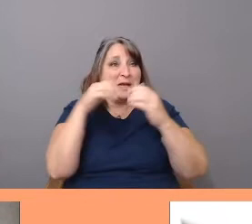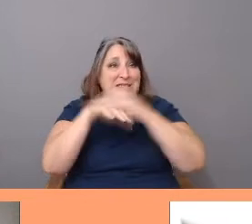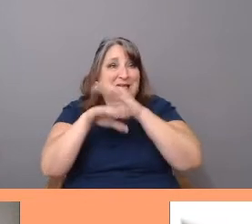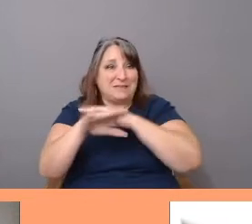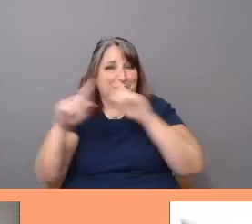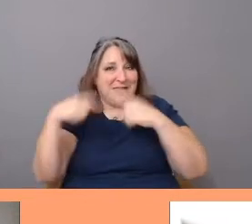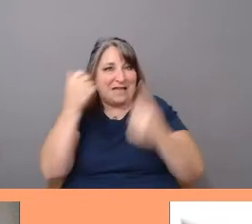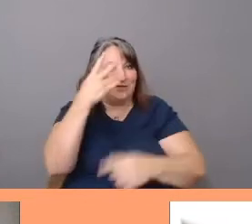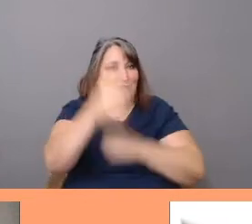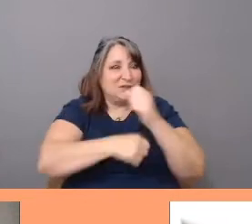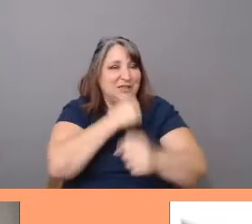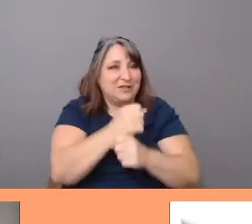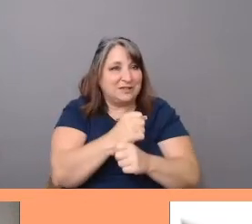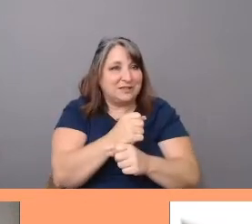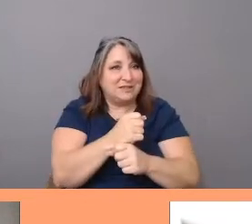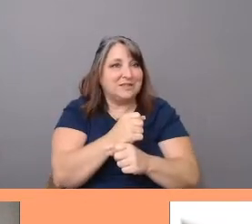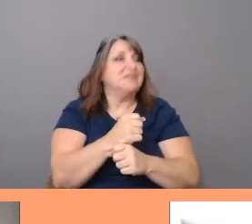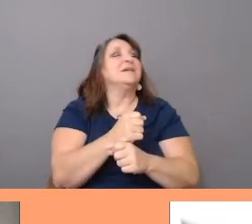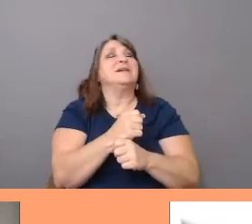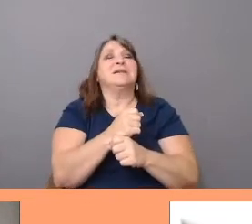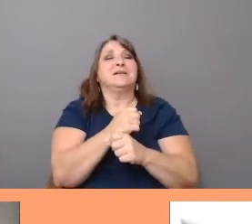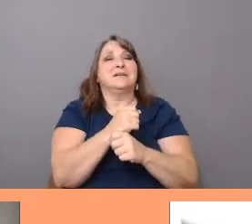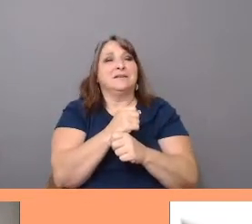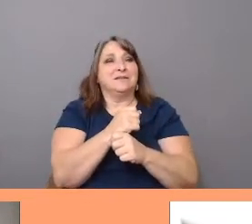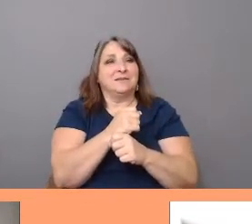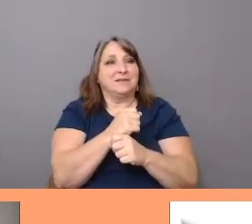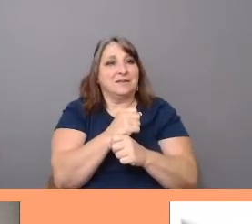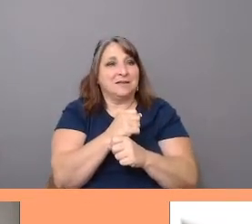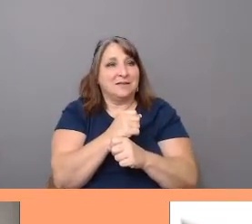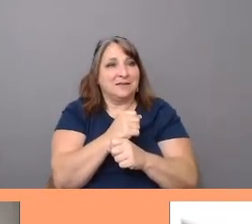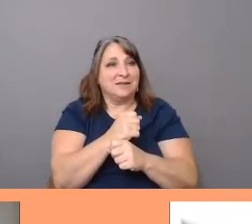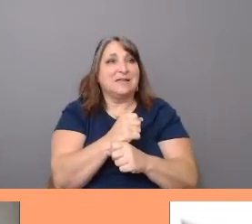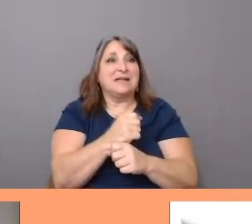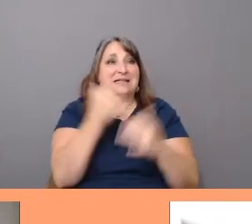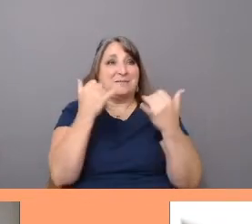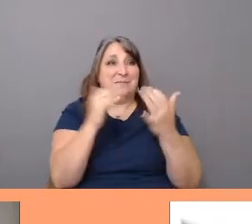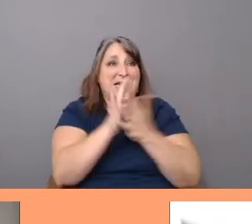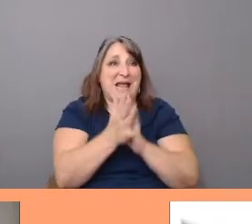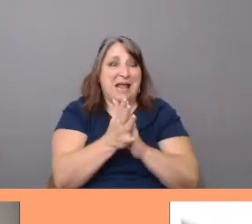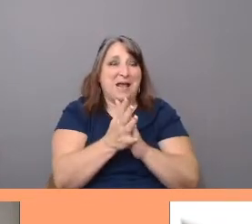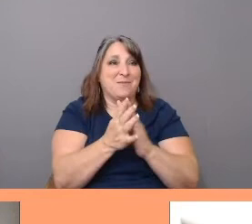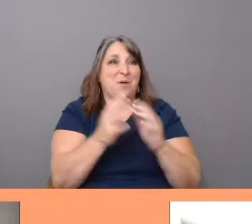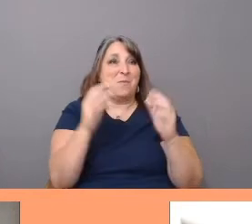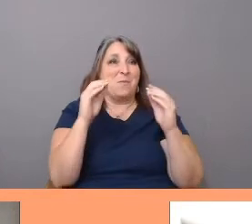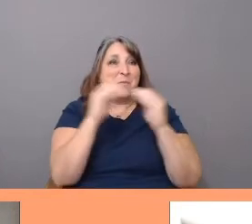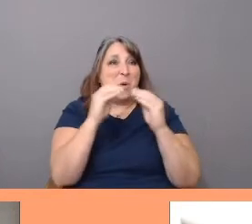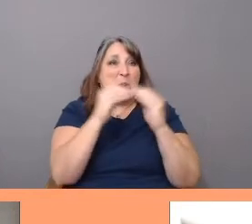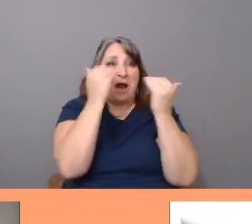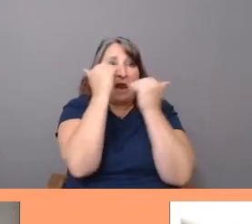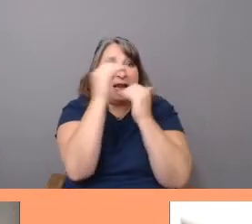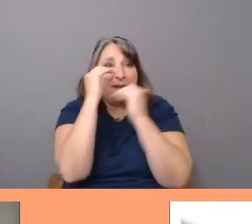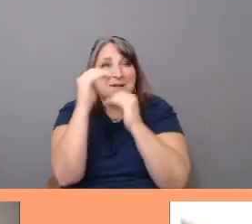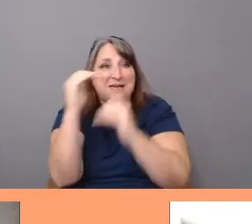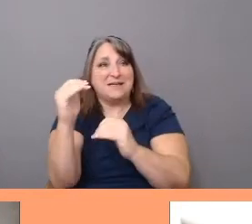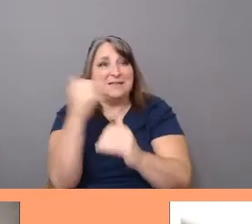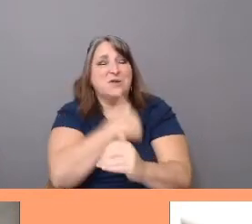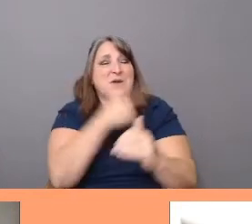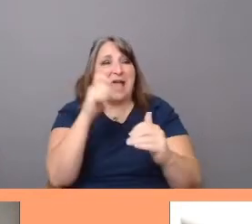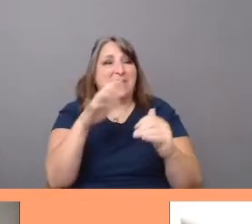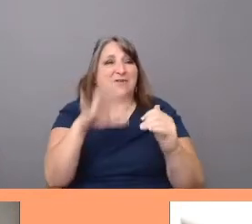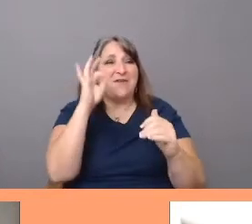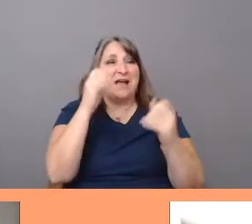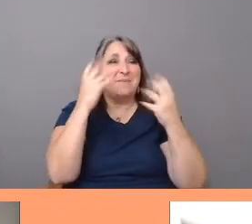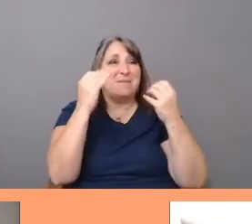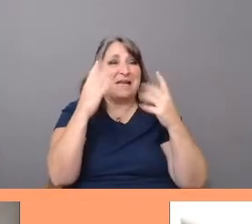opposite way. And actually it became tighter. So we need to find better validation tools for the films within the